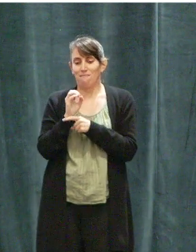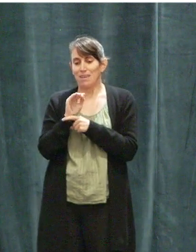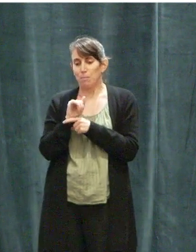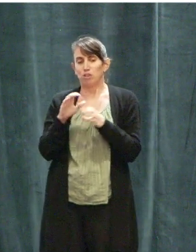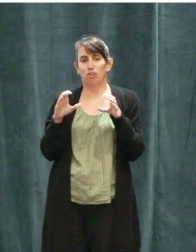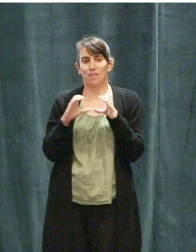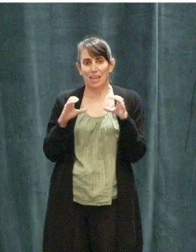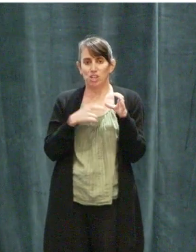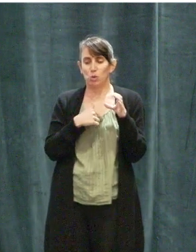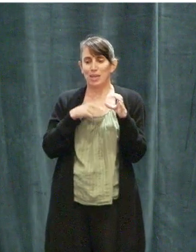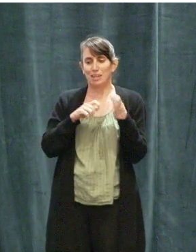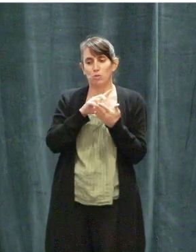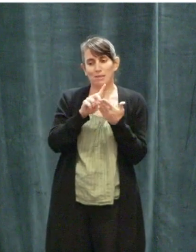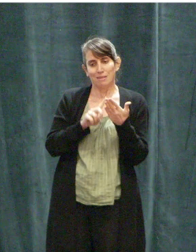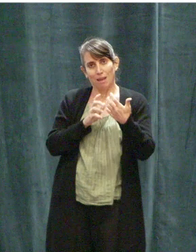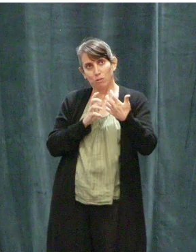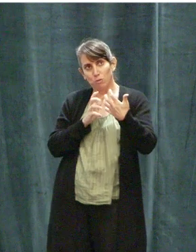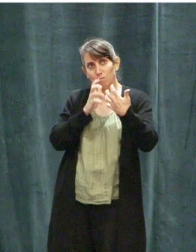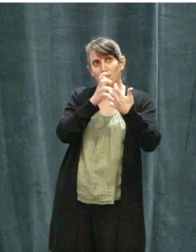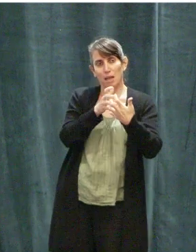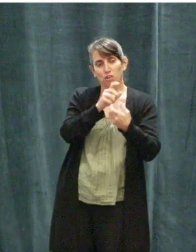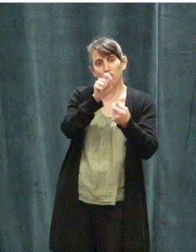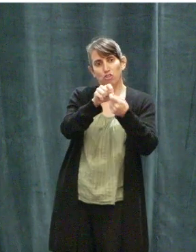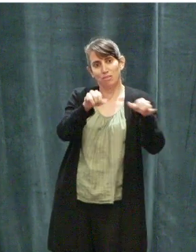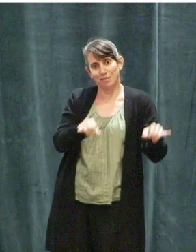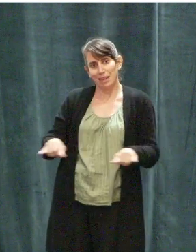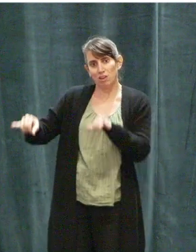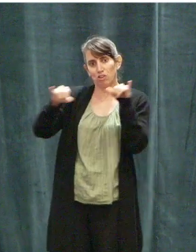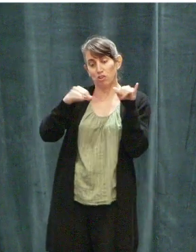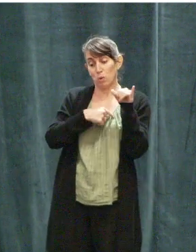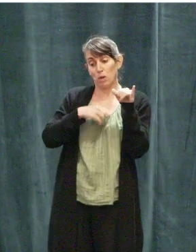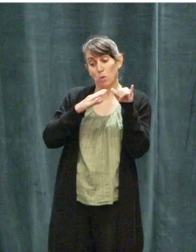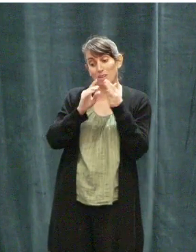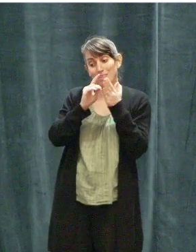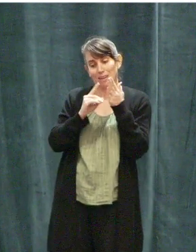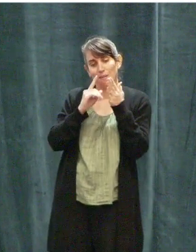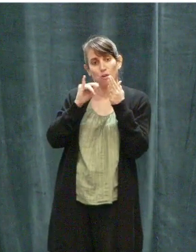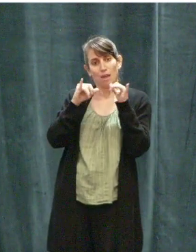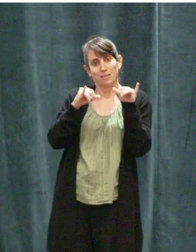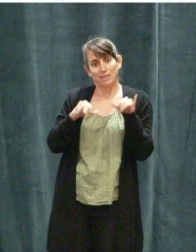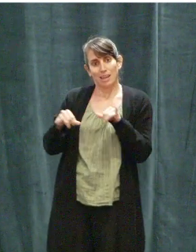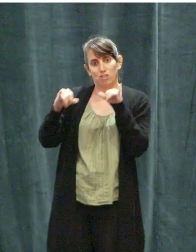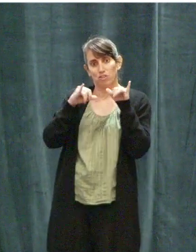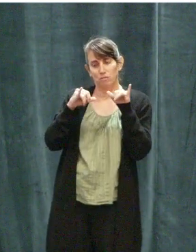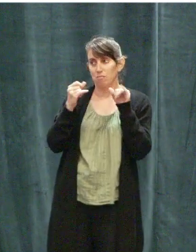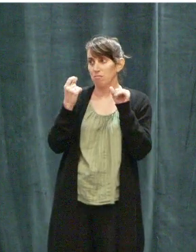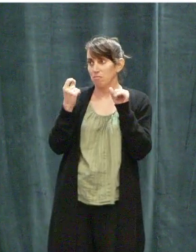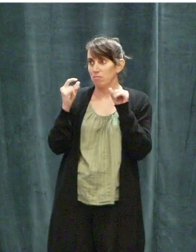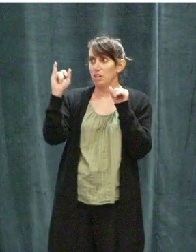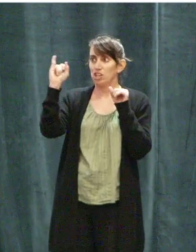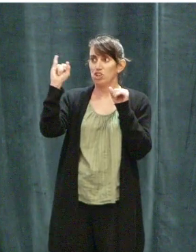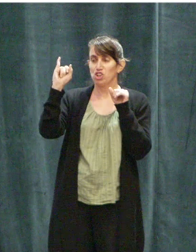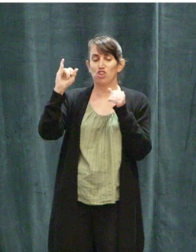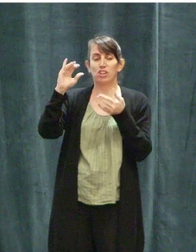we have to design to a certain standard. And when we design to that standard, as Gwen pointed out, the insurance reductions on